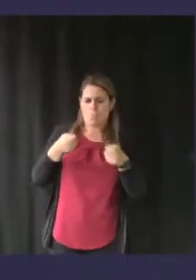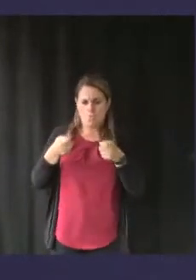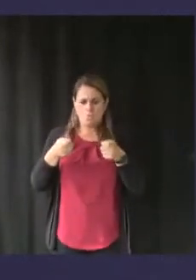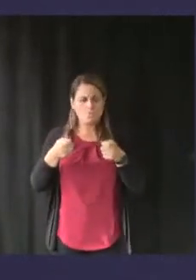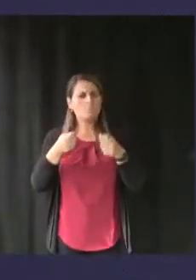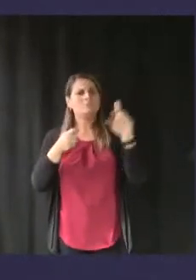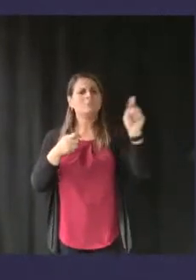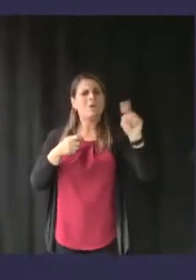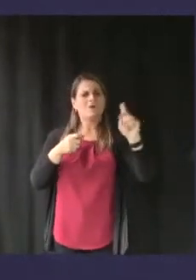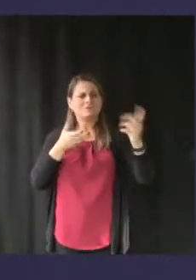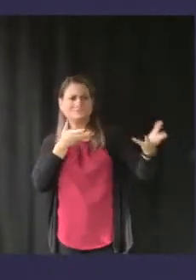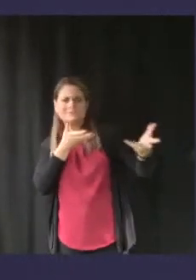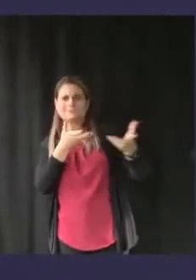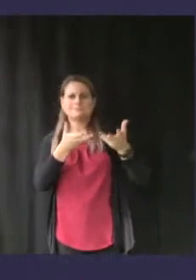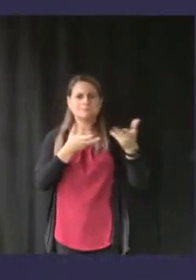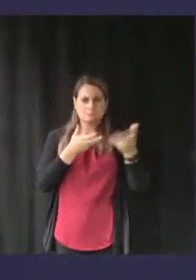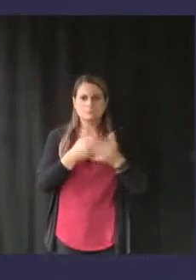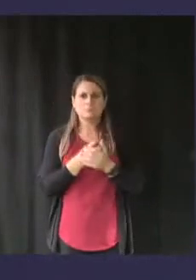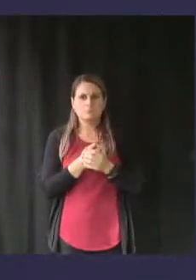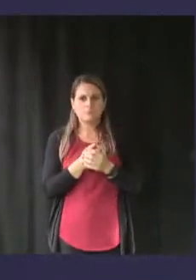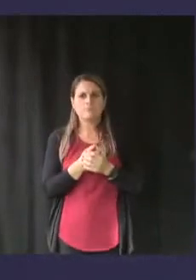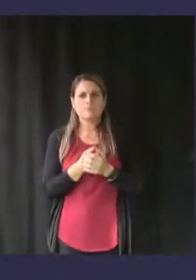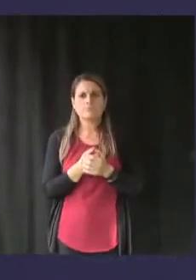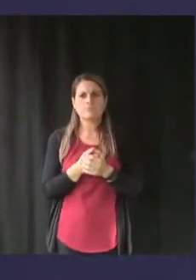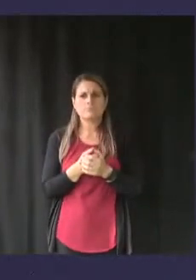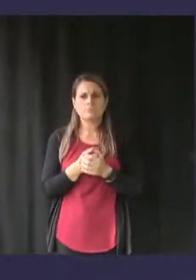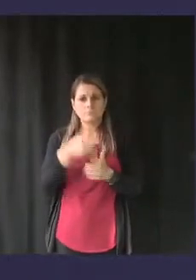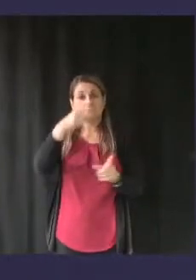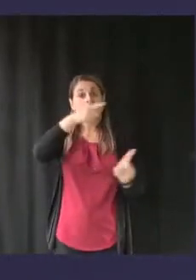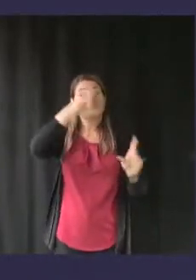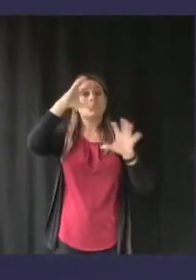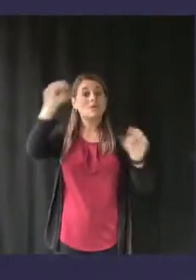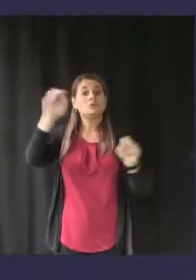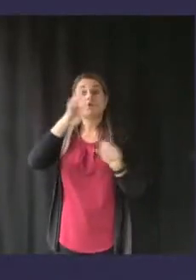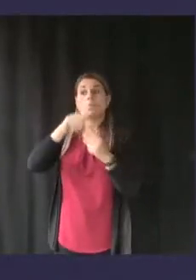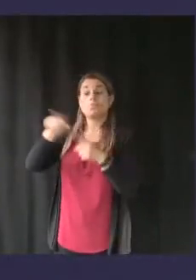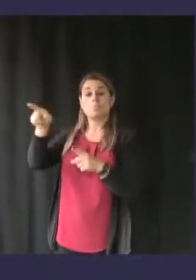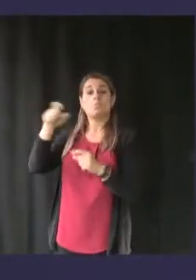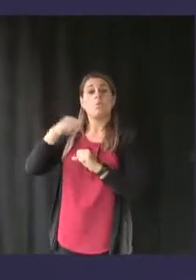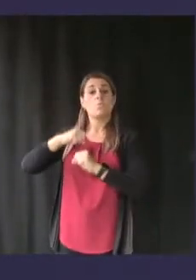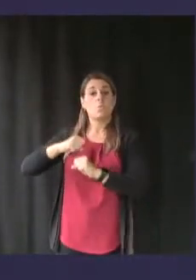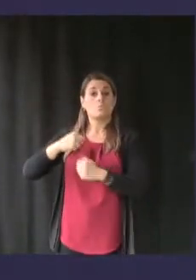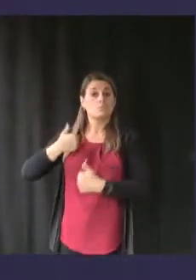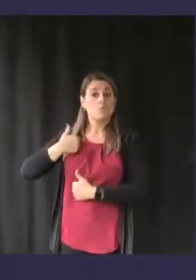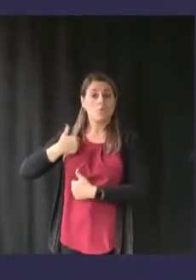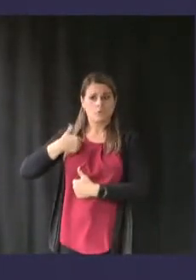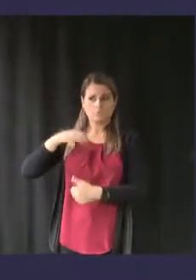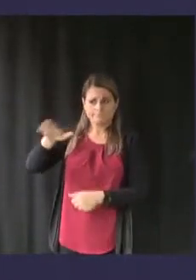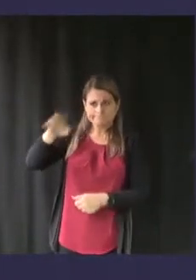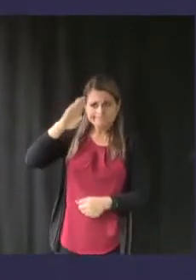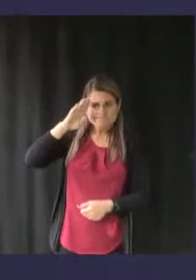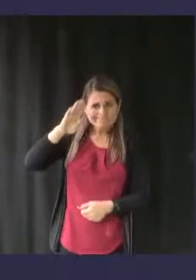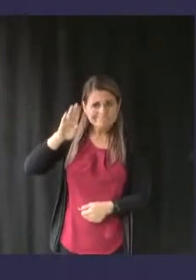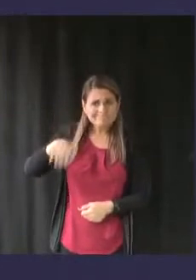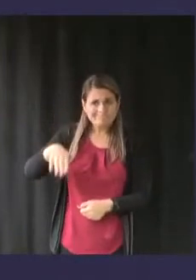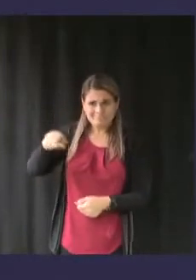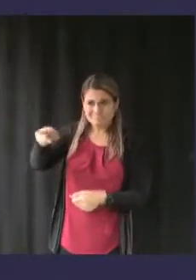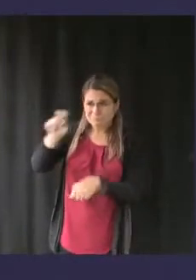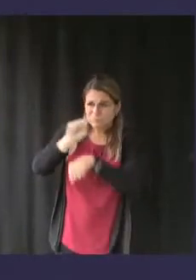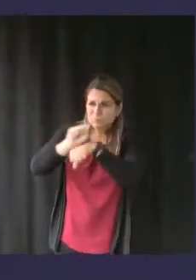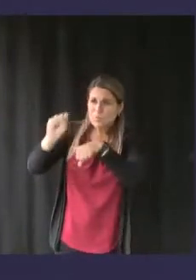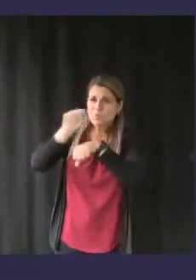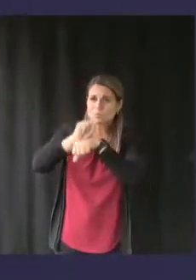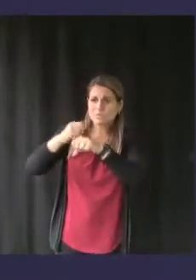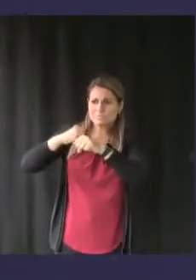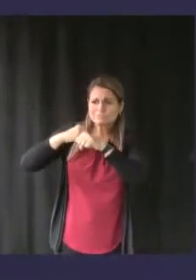now ensigns and who are out on patrol as part of the effort to protect the rule of law on the high seas in the Indo-Pacific,